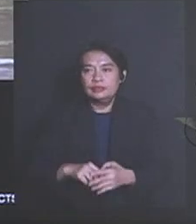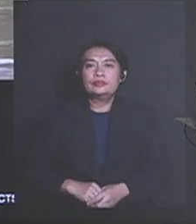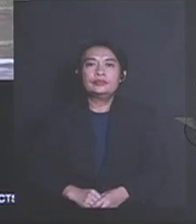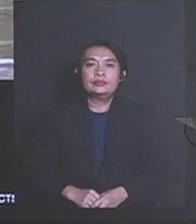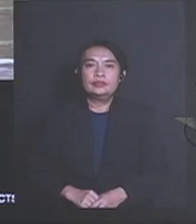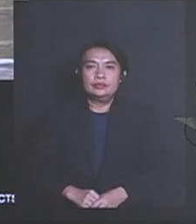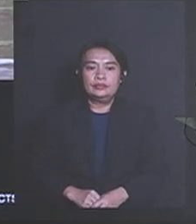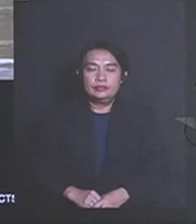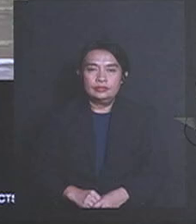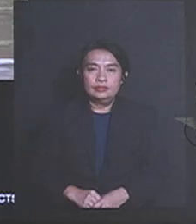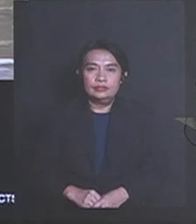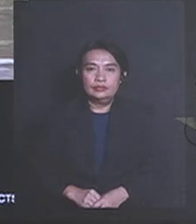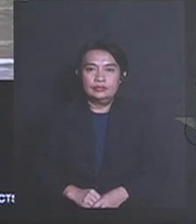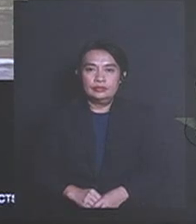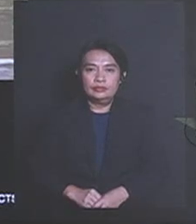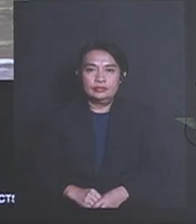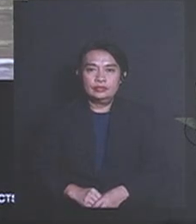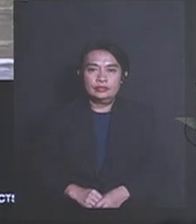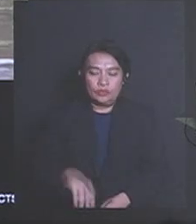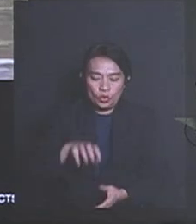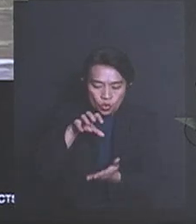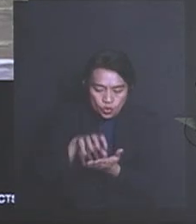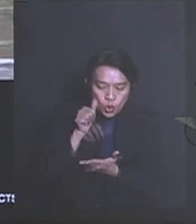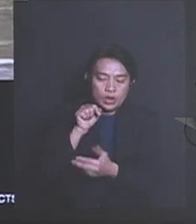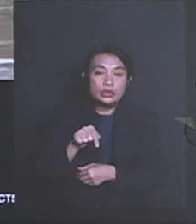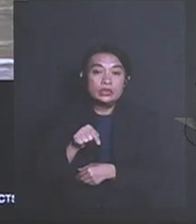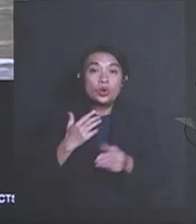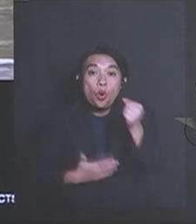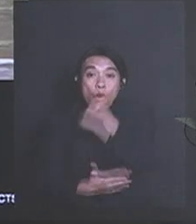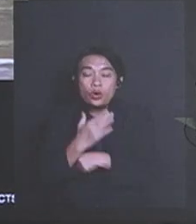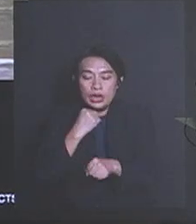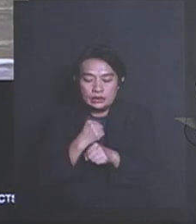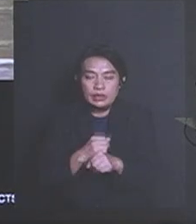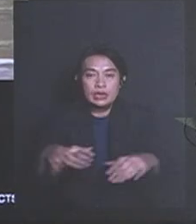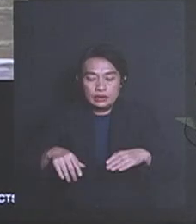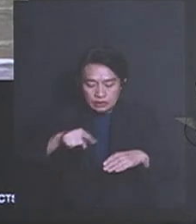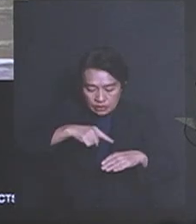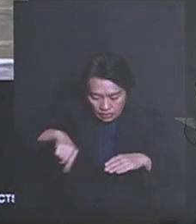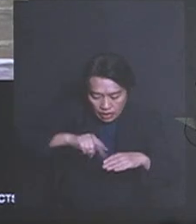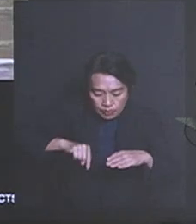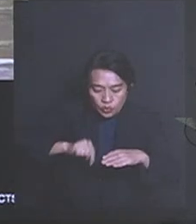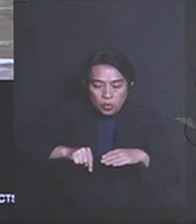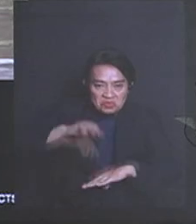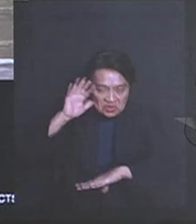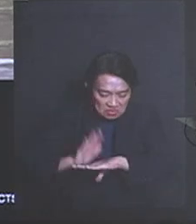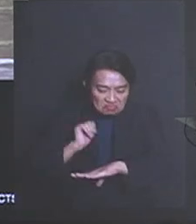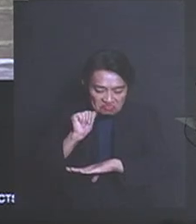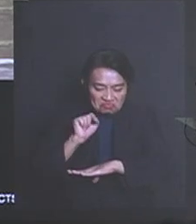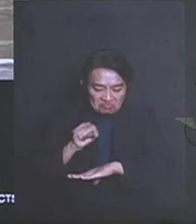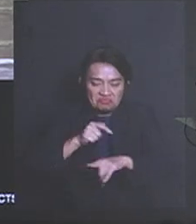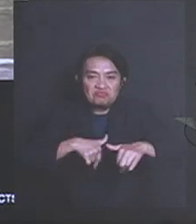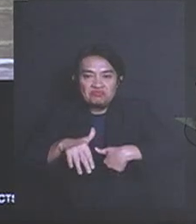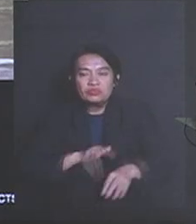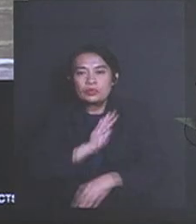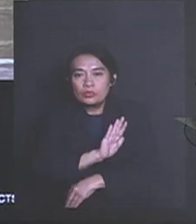We were lucky to have the opportunity to work with many great teams for different communities across various rural areas throughout the